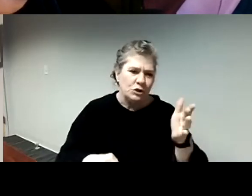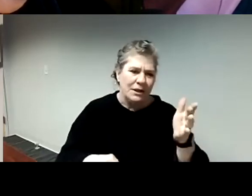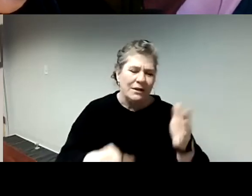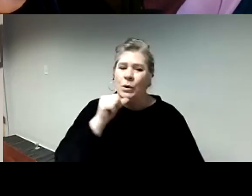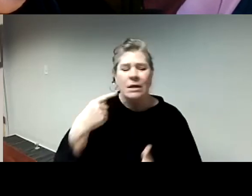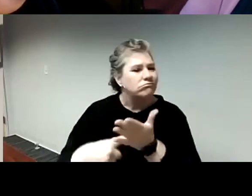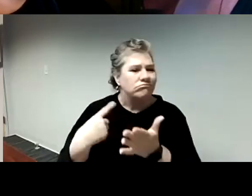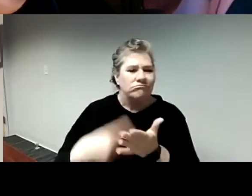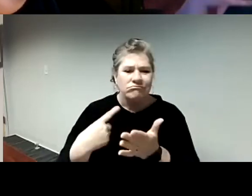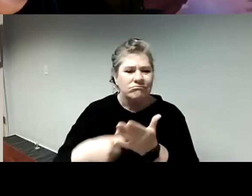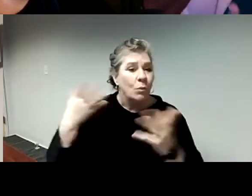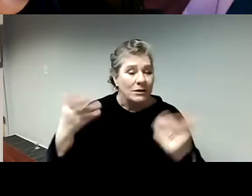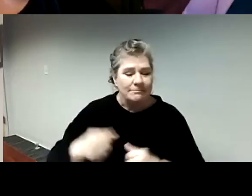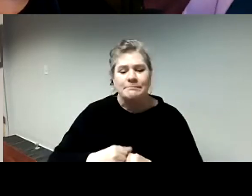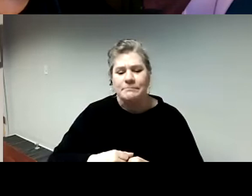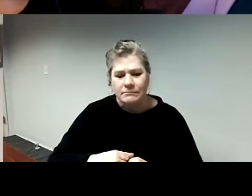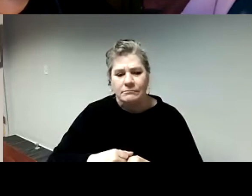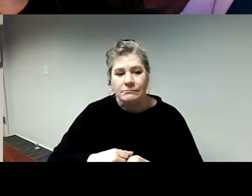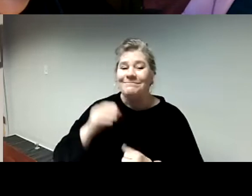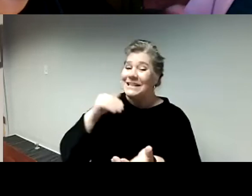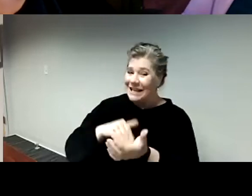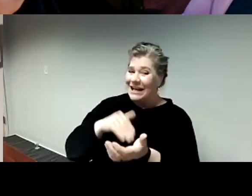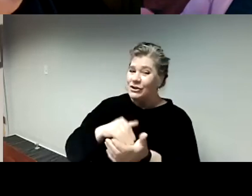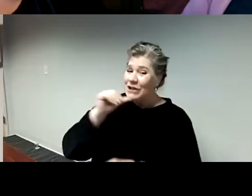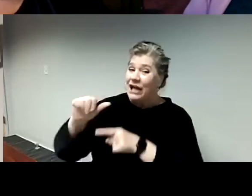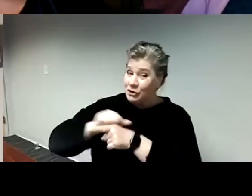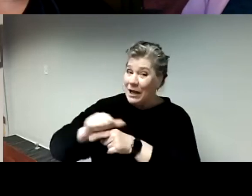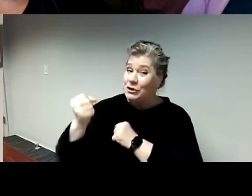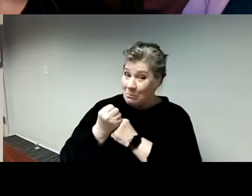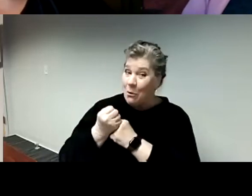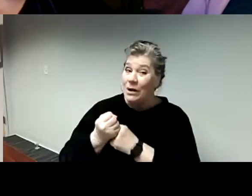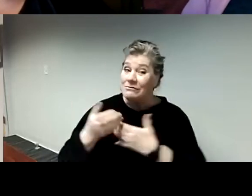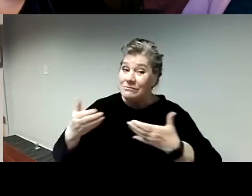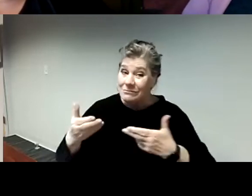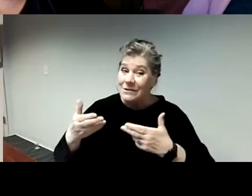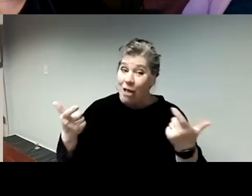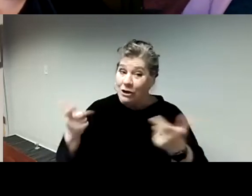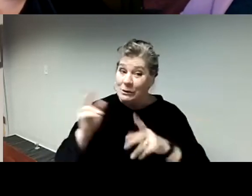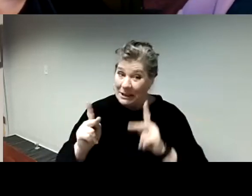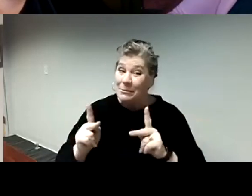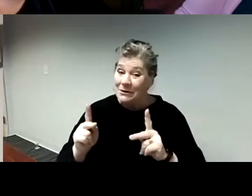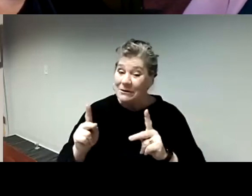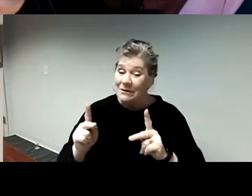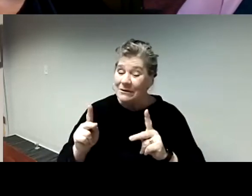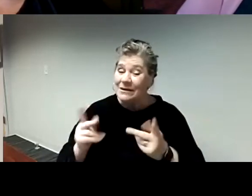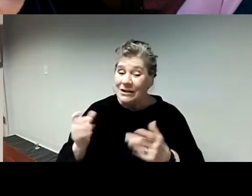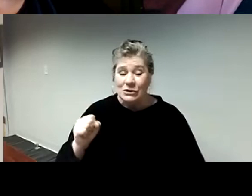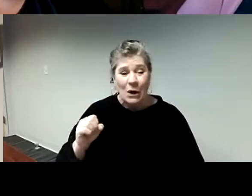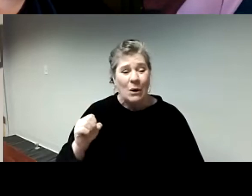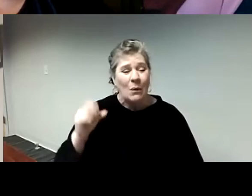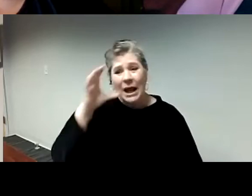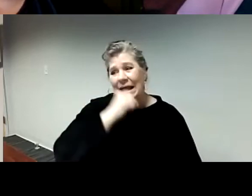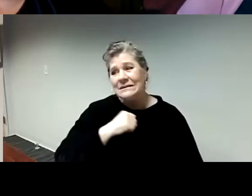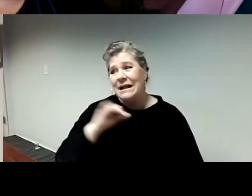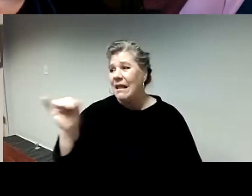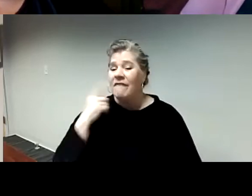talking about the fact that, yeah, doctors aren't trained to support fat folks, and that's so dangerous. And so I guess like